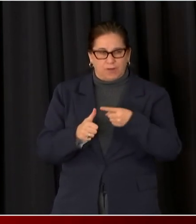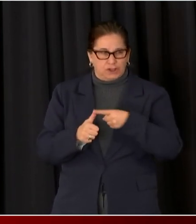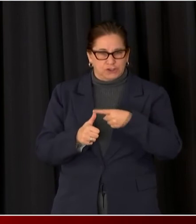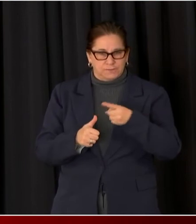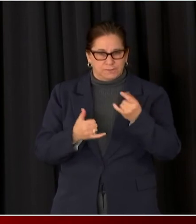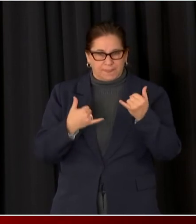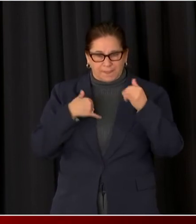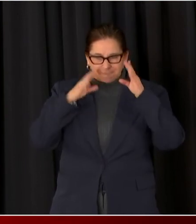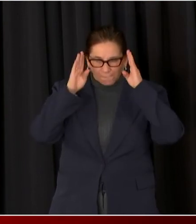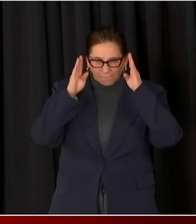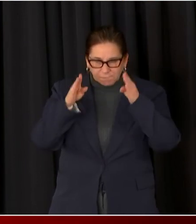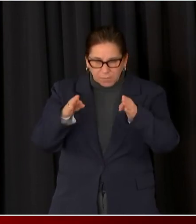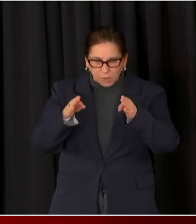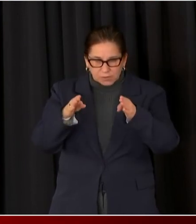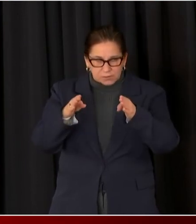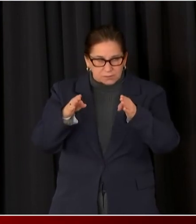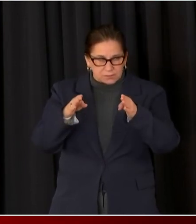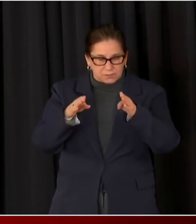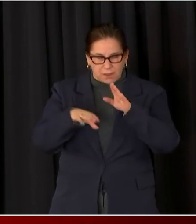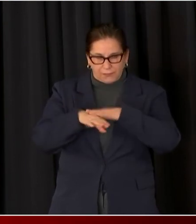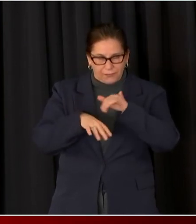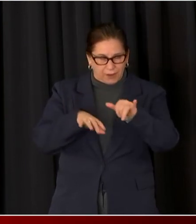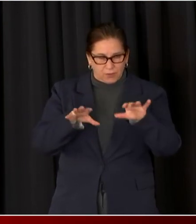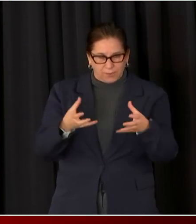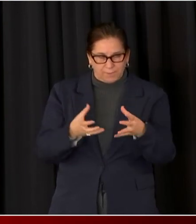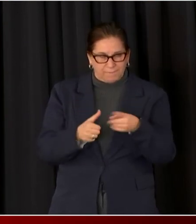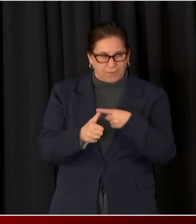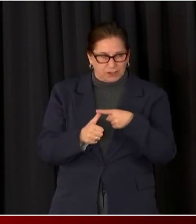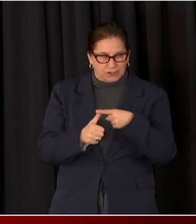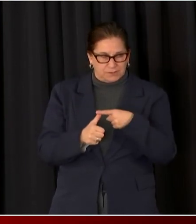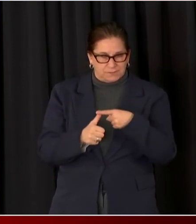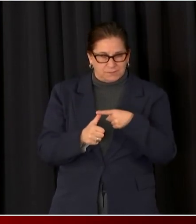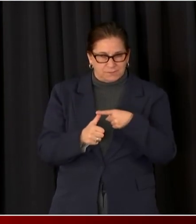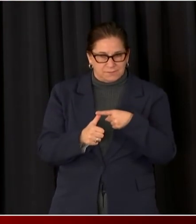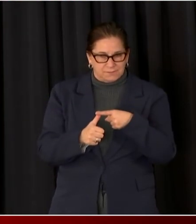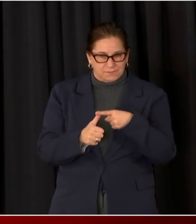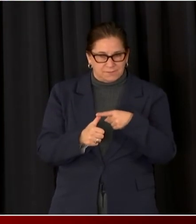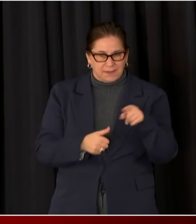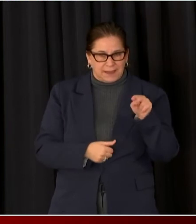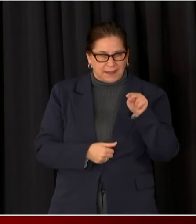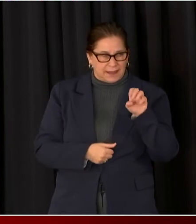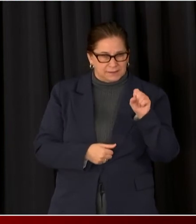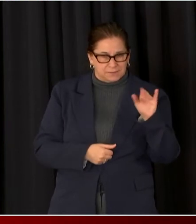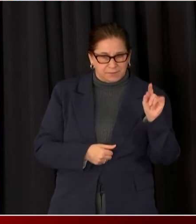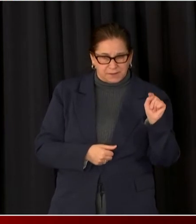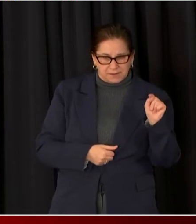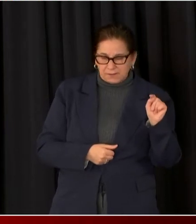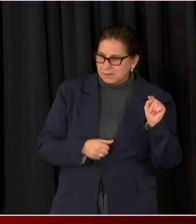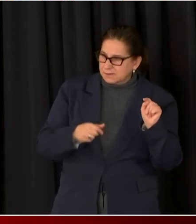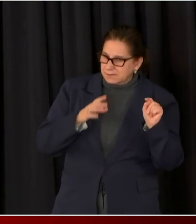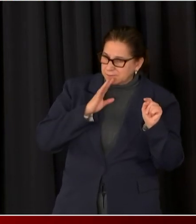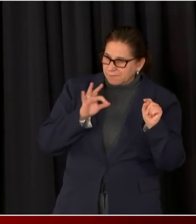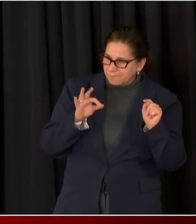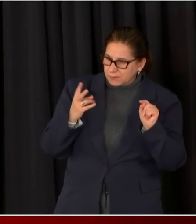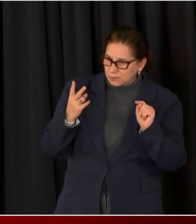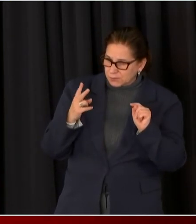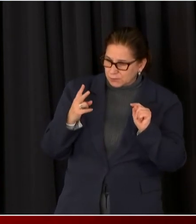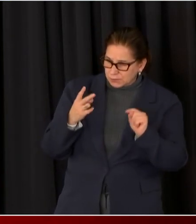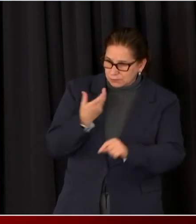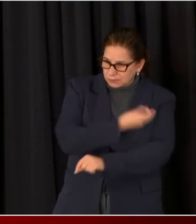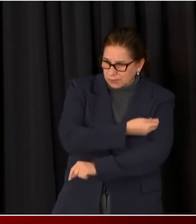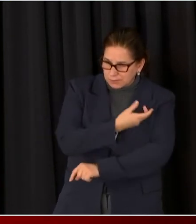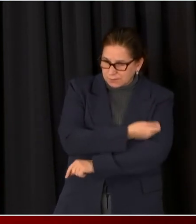You're saying, is it one So- dose or is it a pair of doses? Let me answer, so if I answer it this way, we are not expecting to